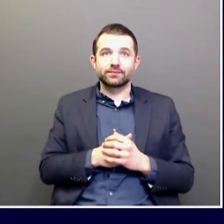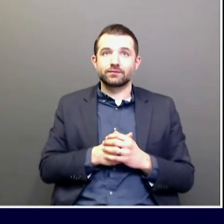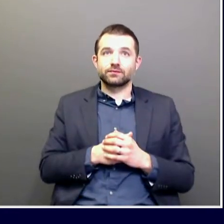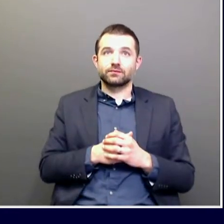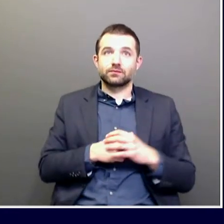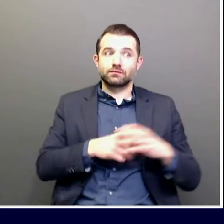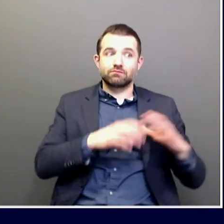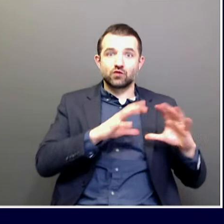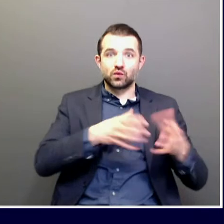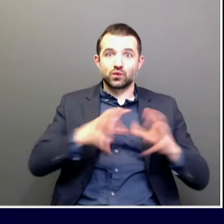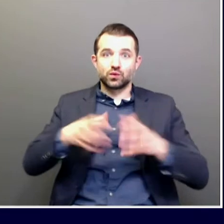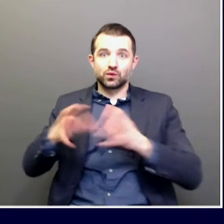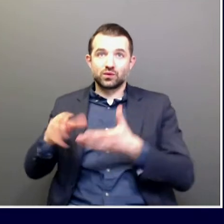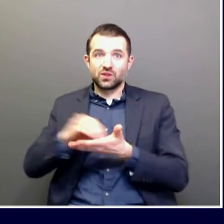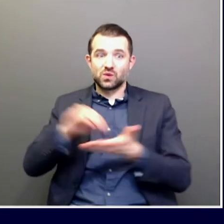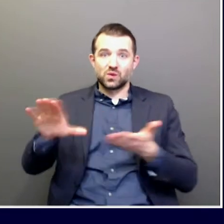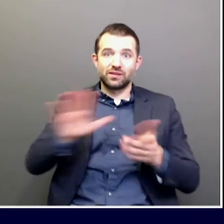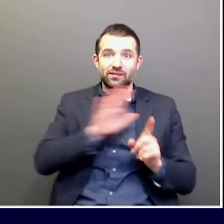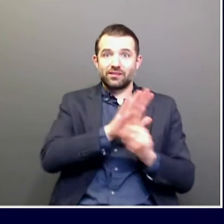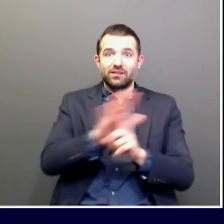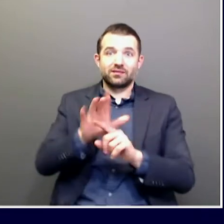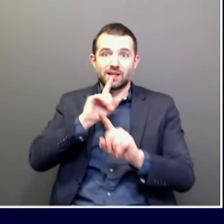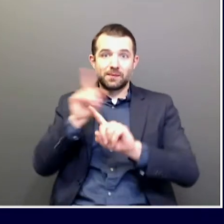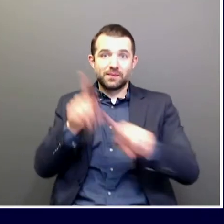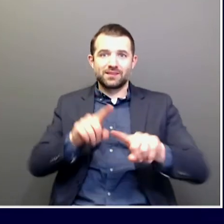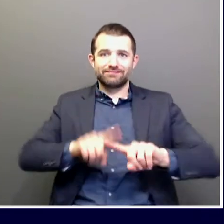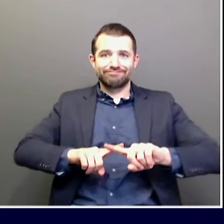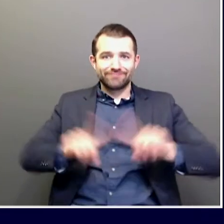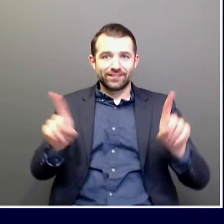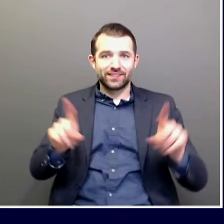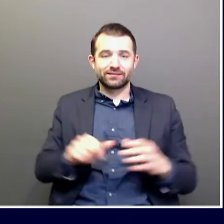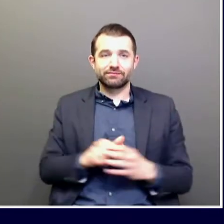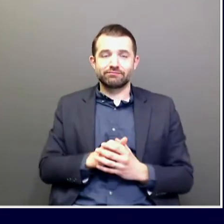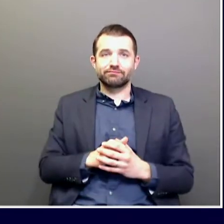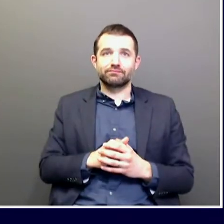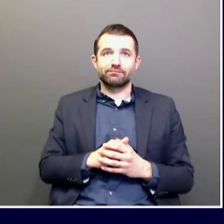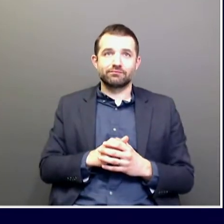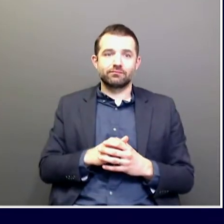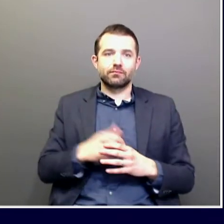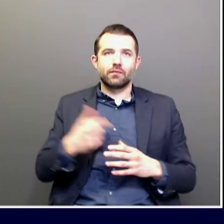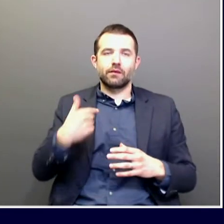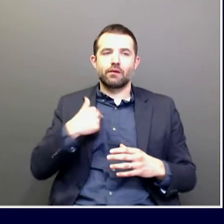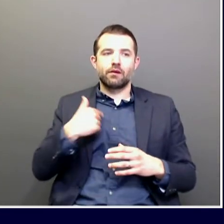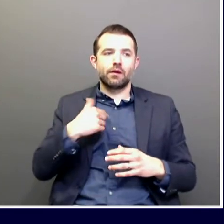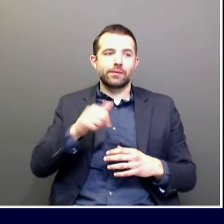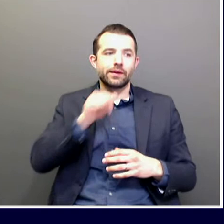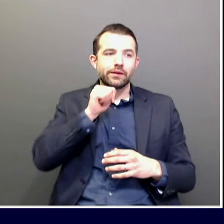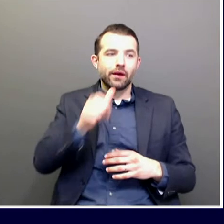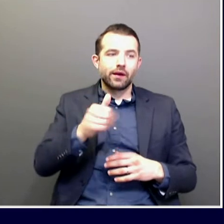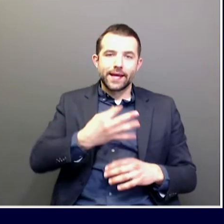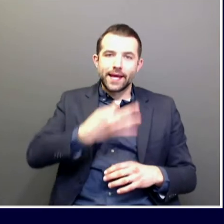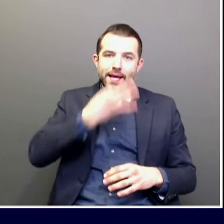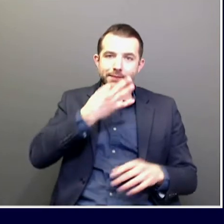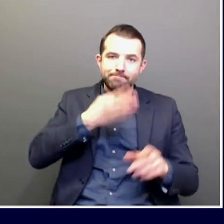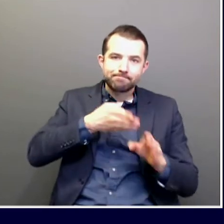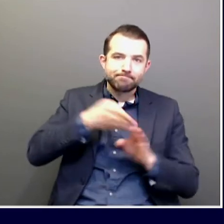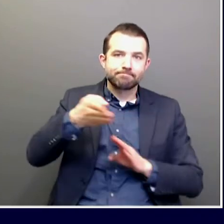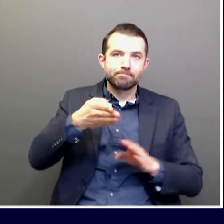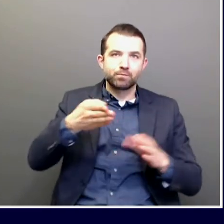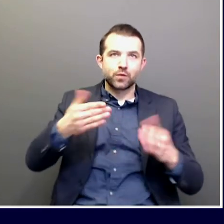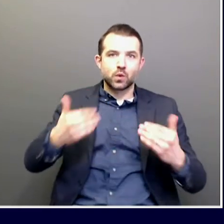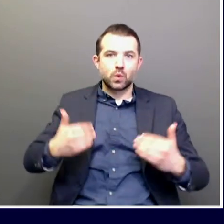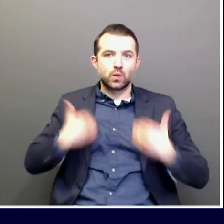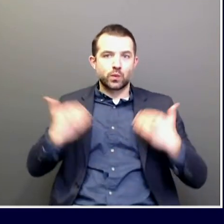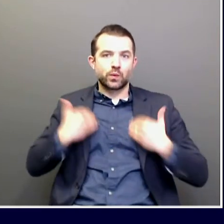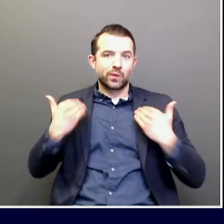know that kids out there are having a tough time right now. Again, on both sides, based on where they come at this and how they're thinking about COVID